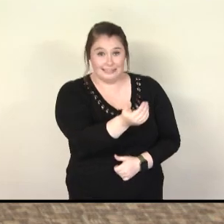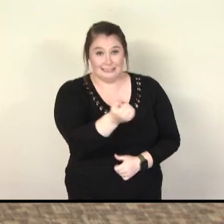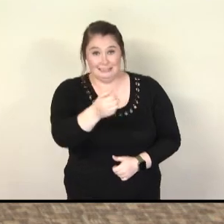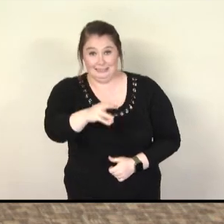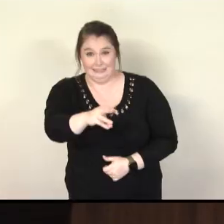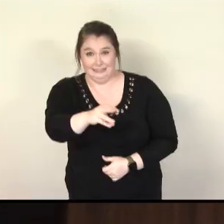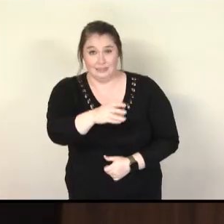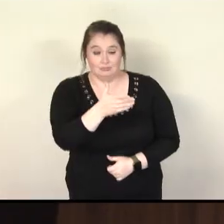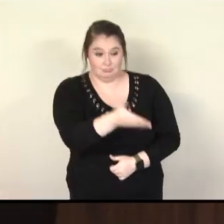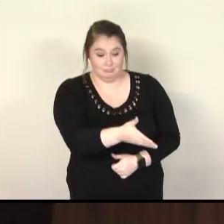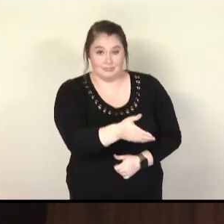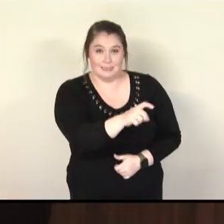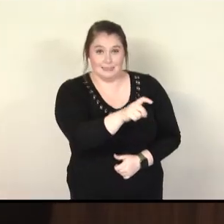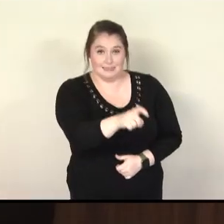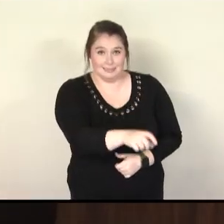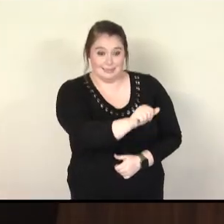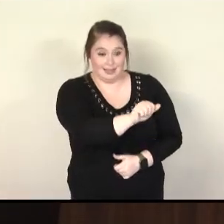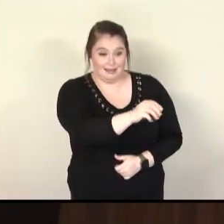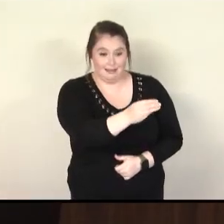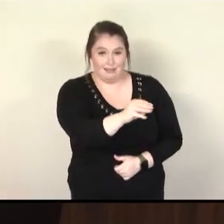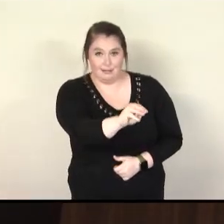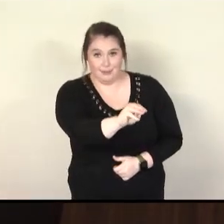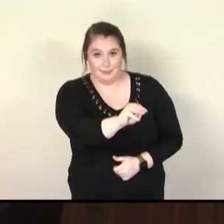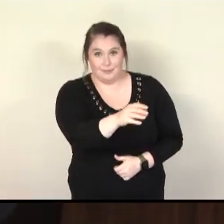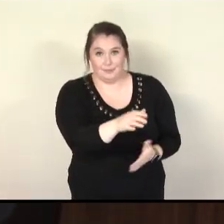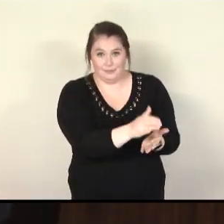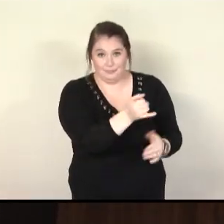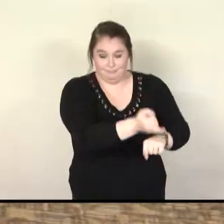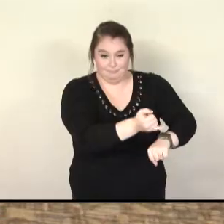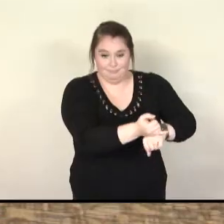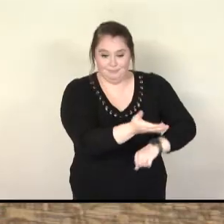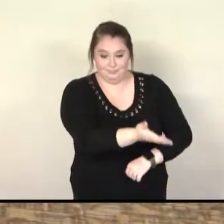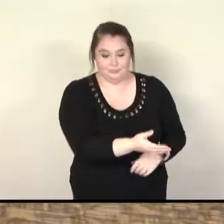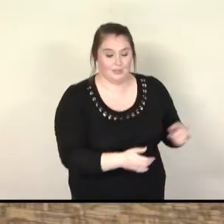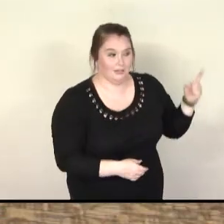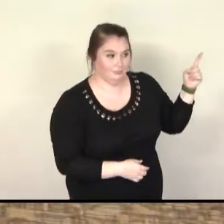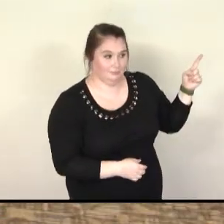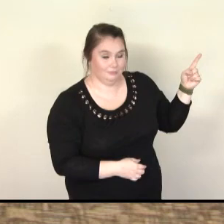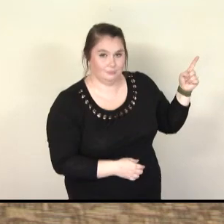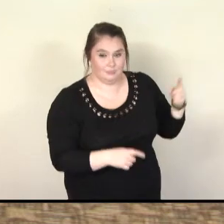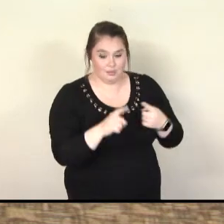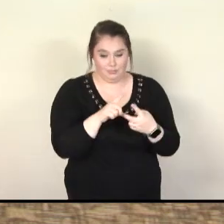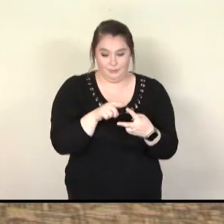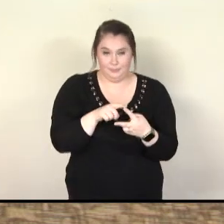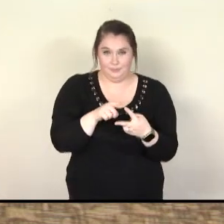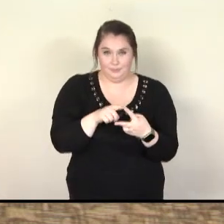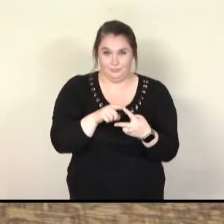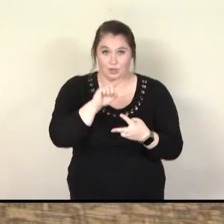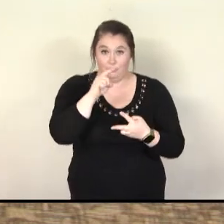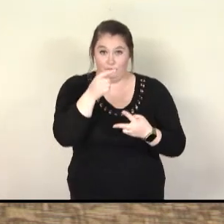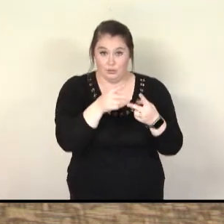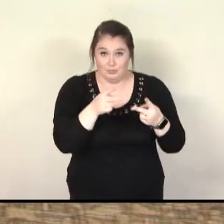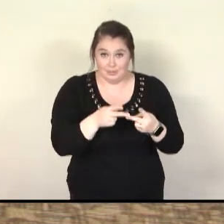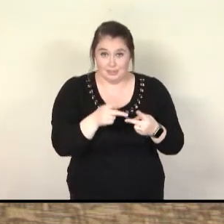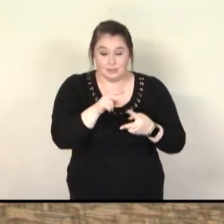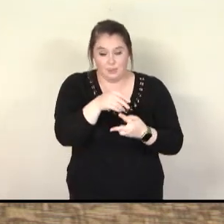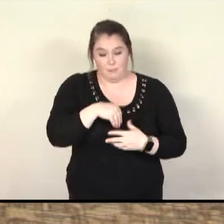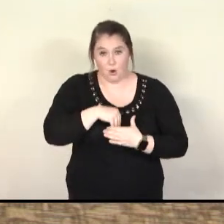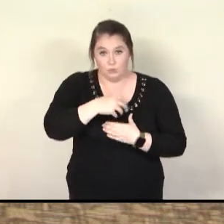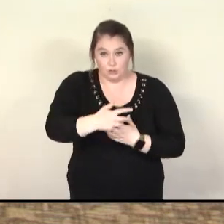at the University of Texas campus. Braylon Ben, second place poetry, and Tayrell Thompson, third place